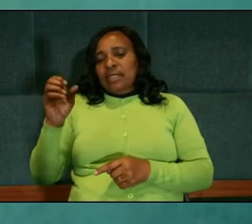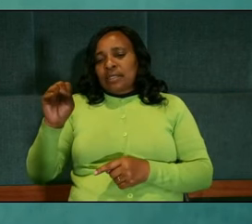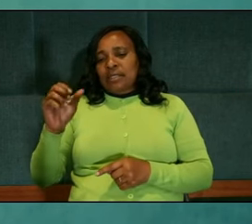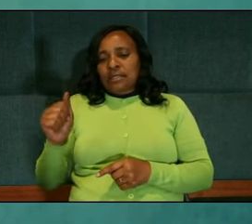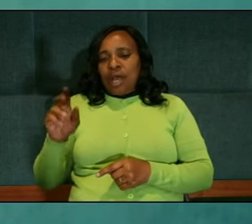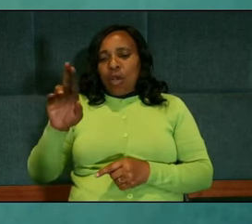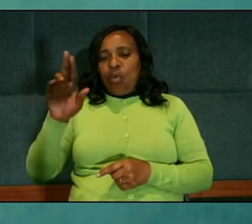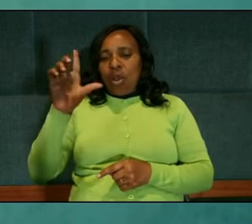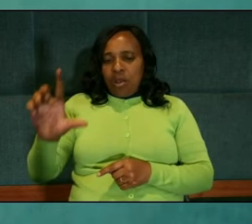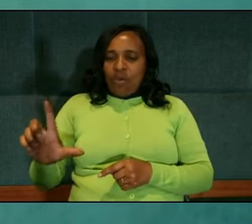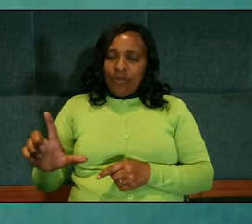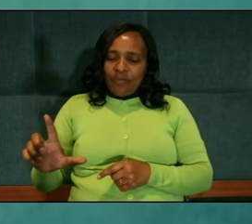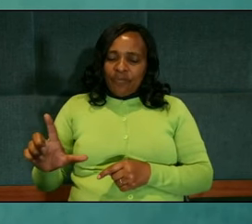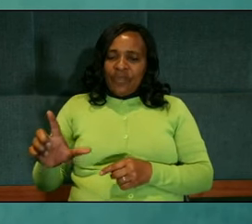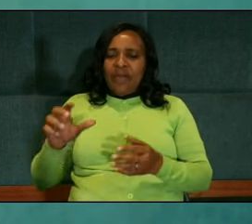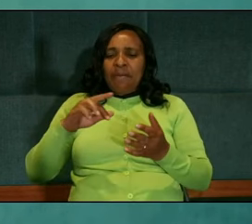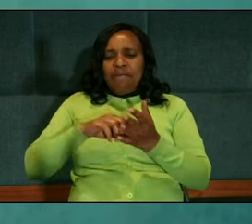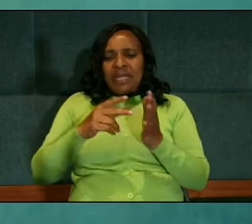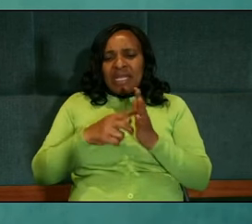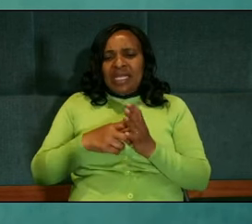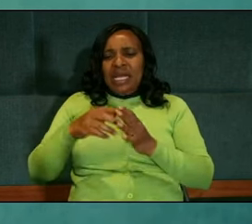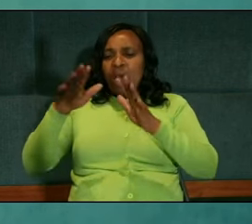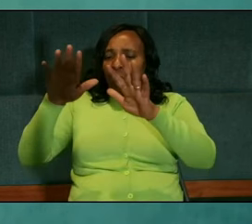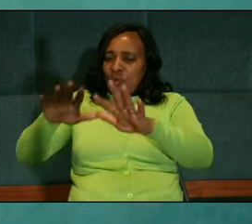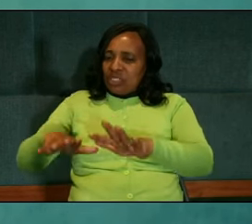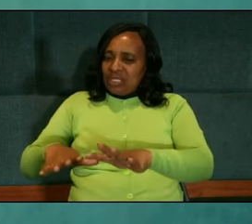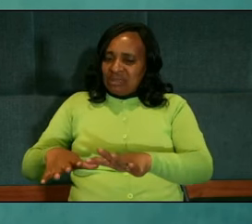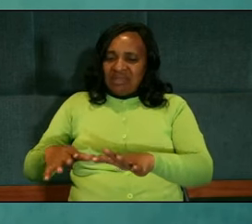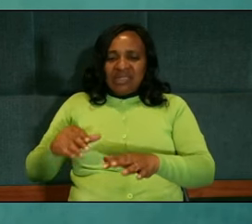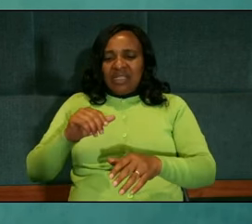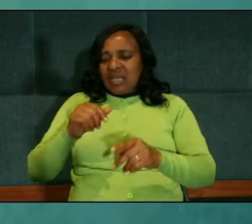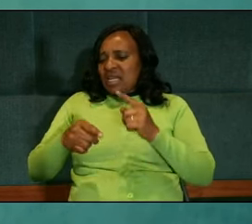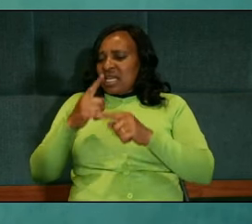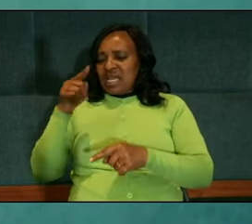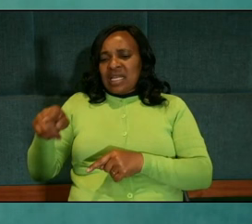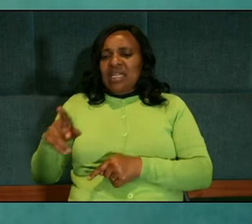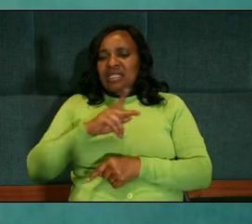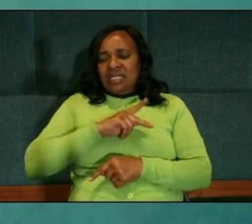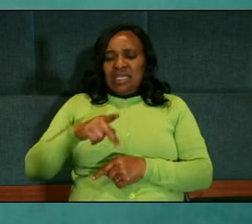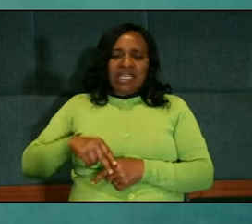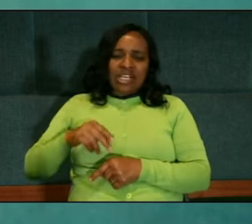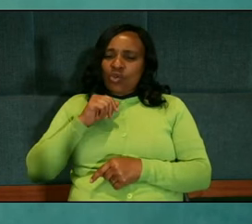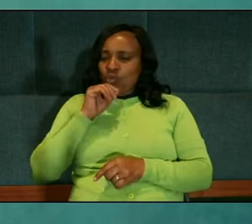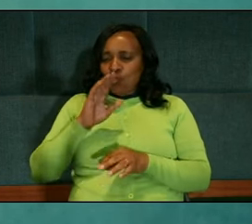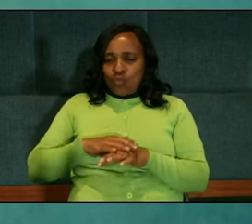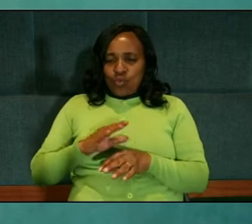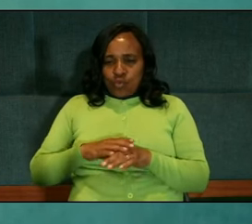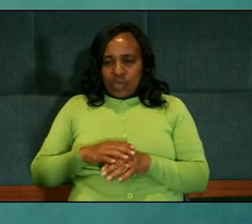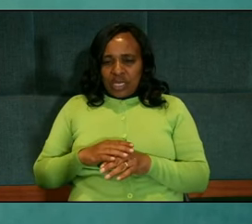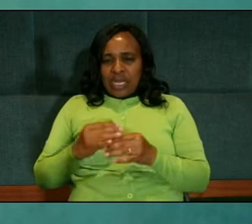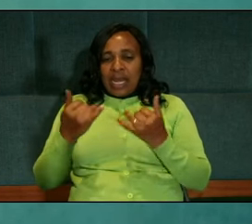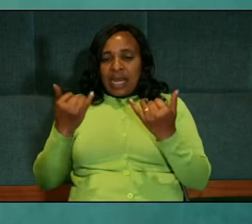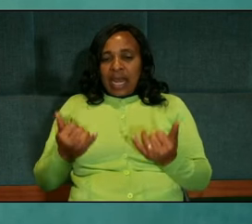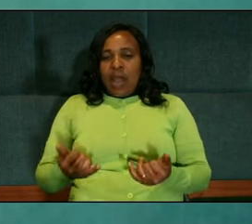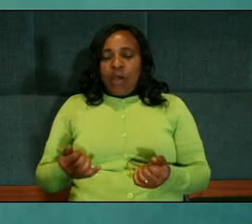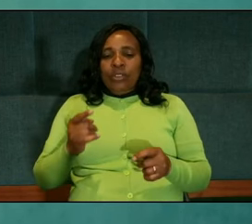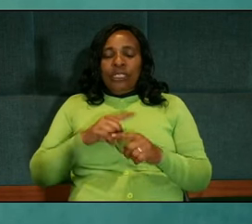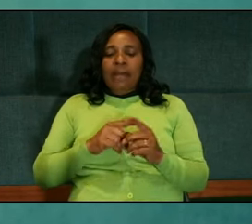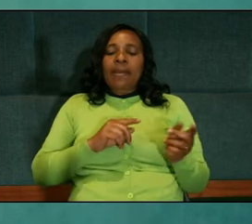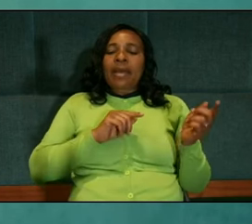that Saul was the Lord's anointed. To kill him was just not an option. Though it seemed